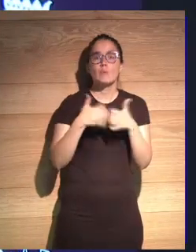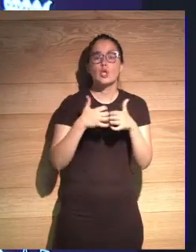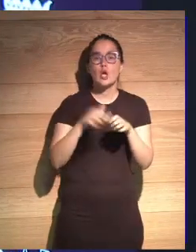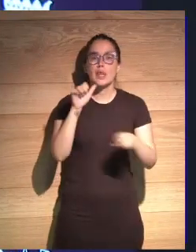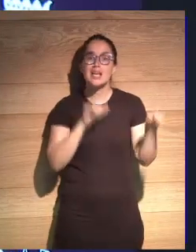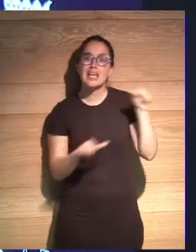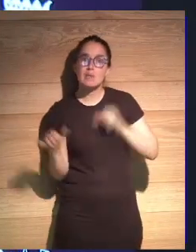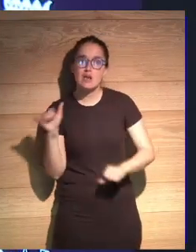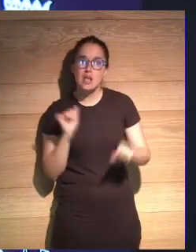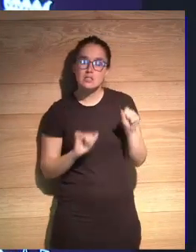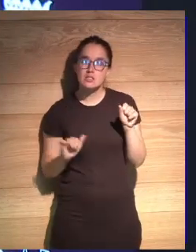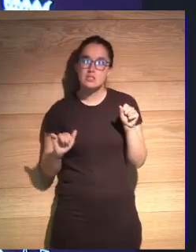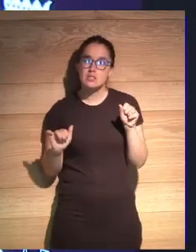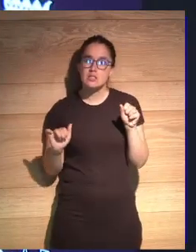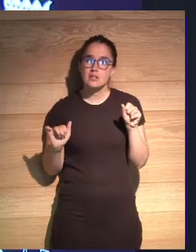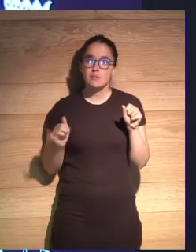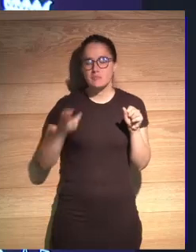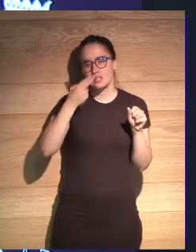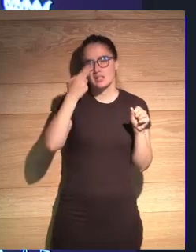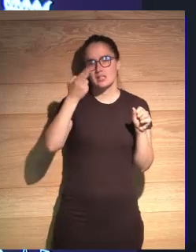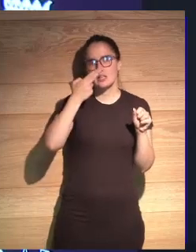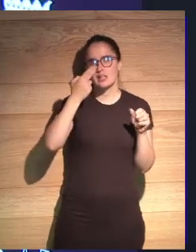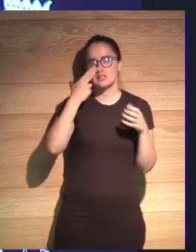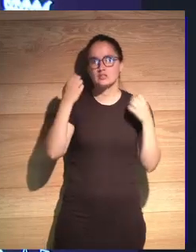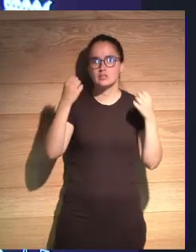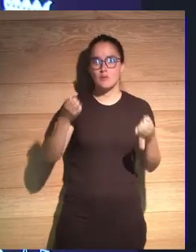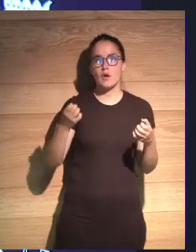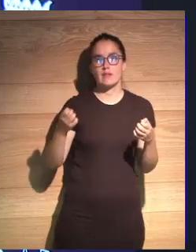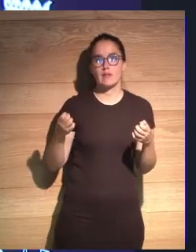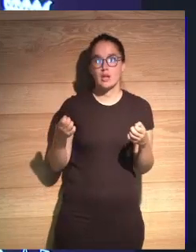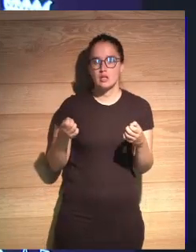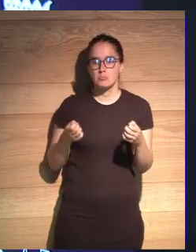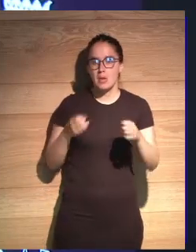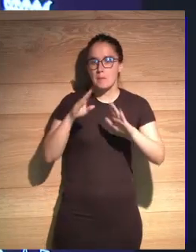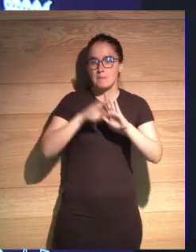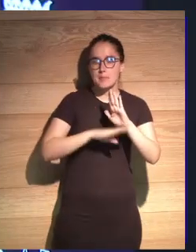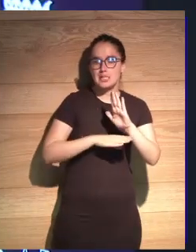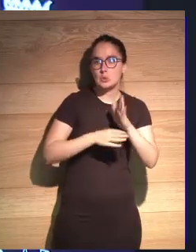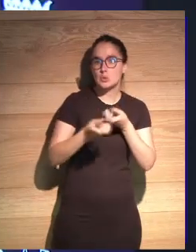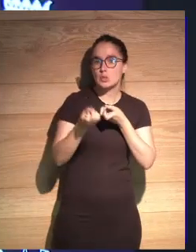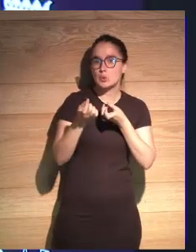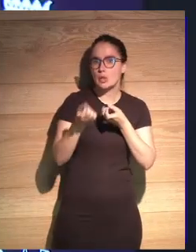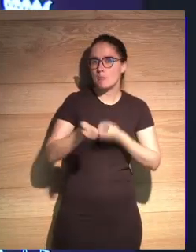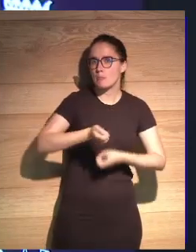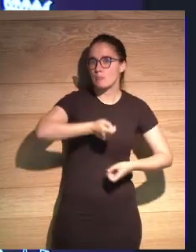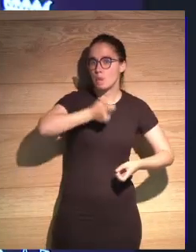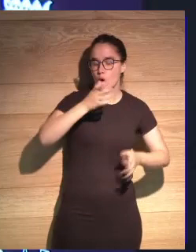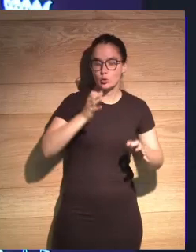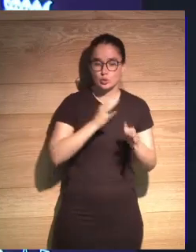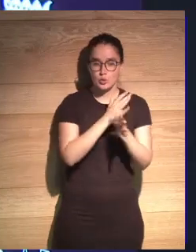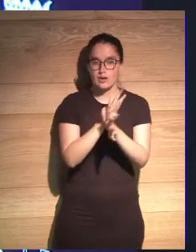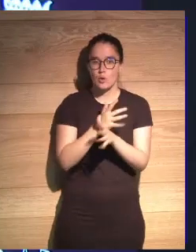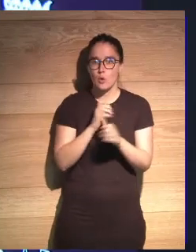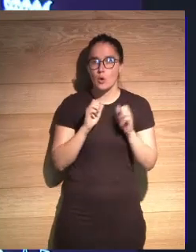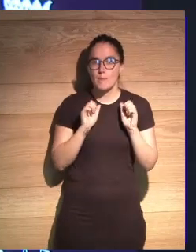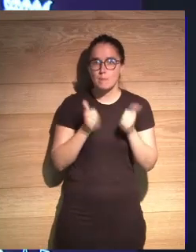a physics engine and a chemistry engine, very interesting, very few